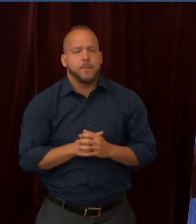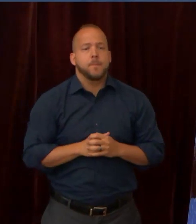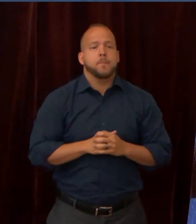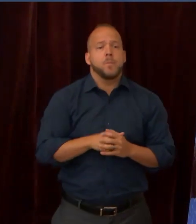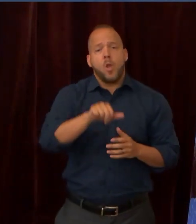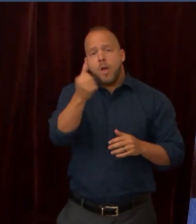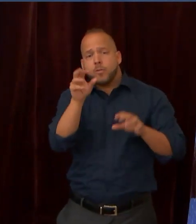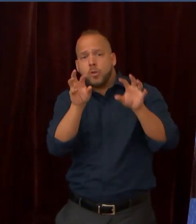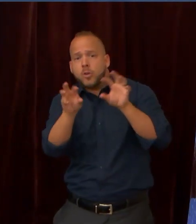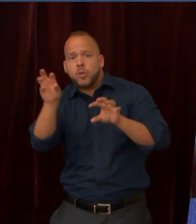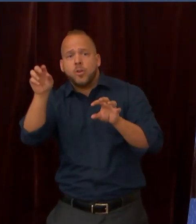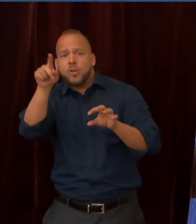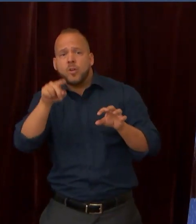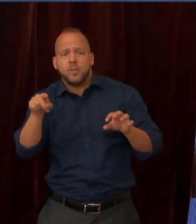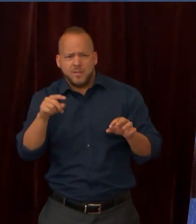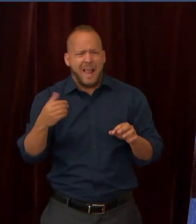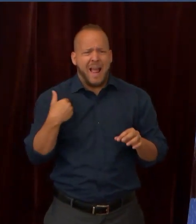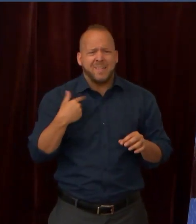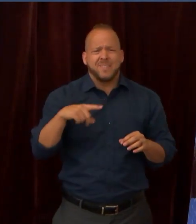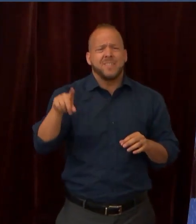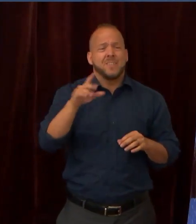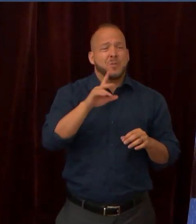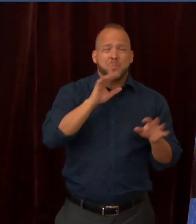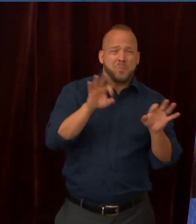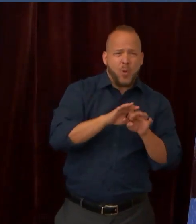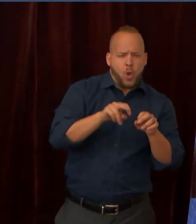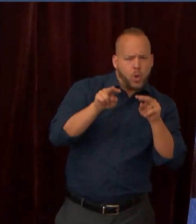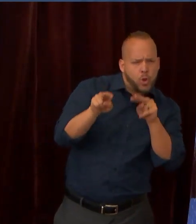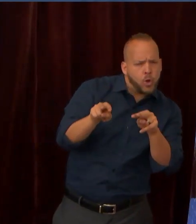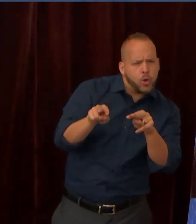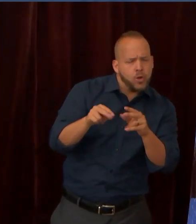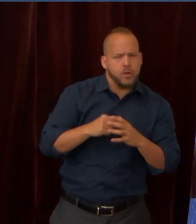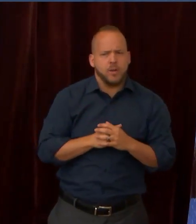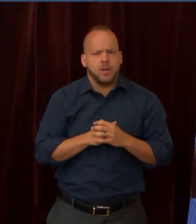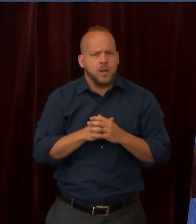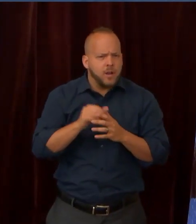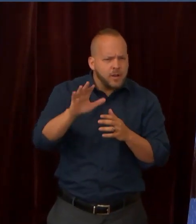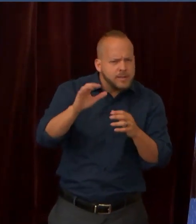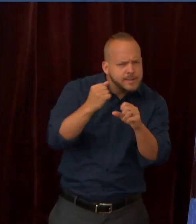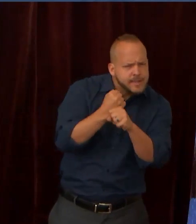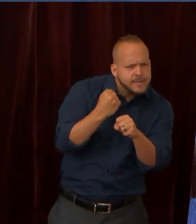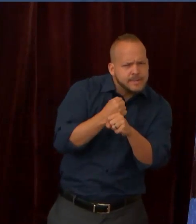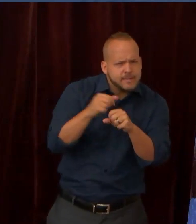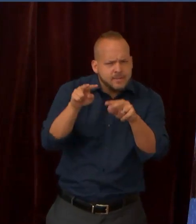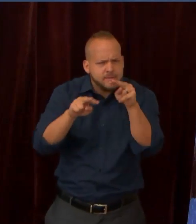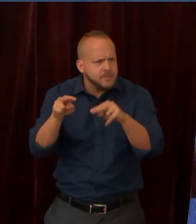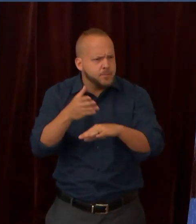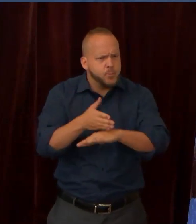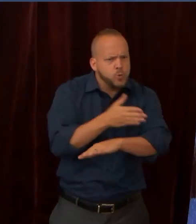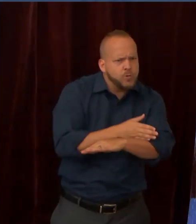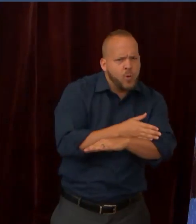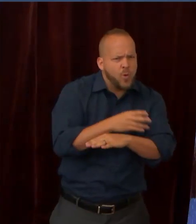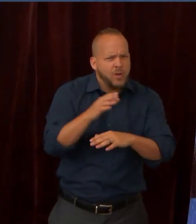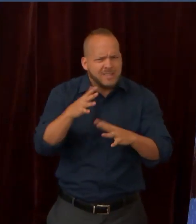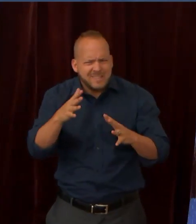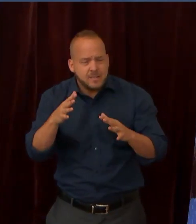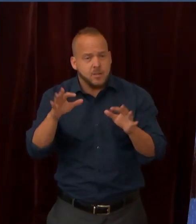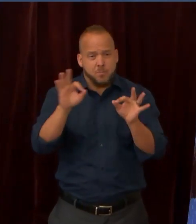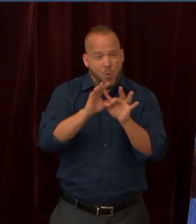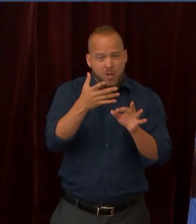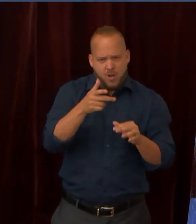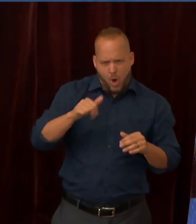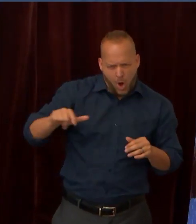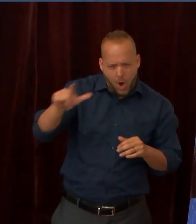to replace, as we remove the social distancing, we need to effectively replace that with another